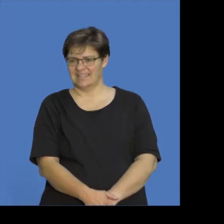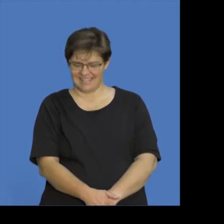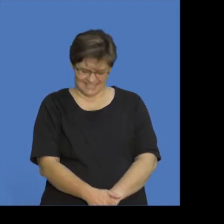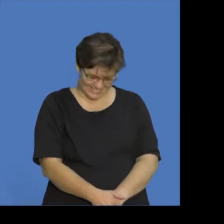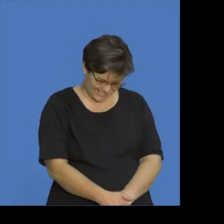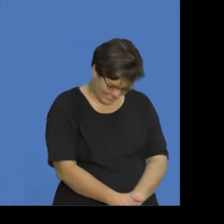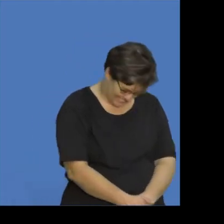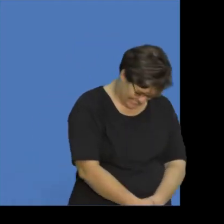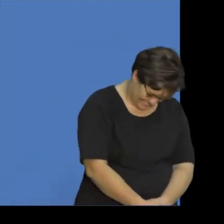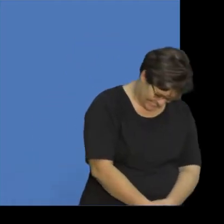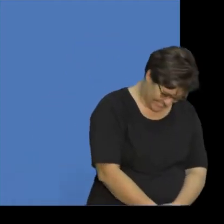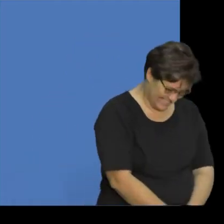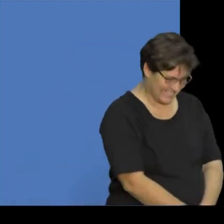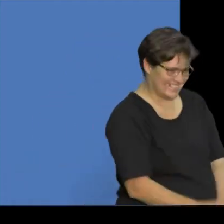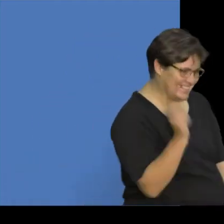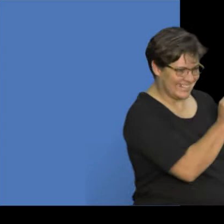Oh.